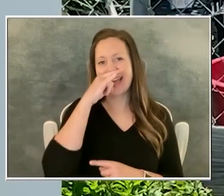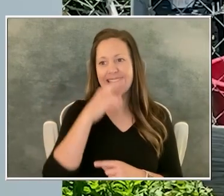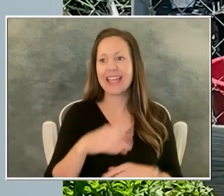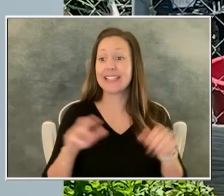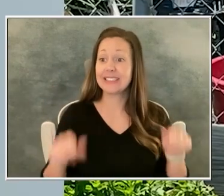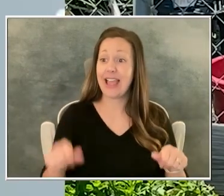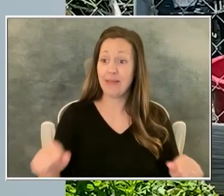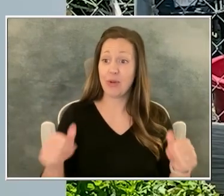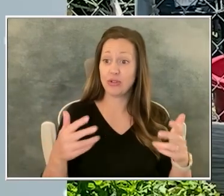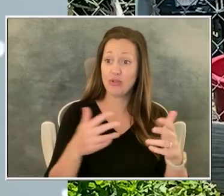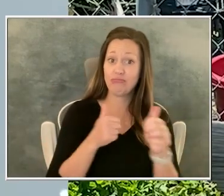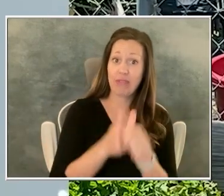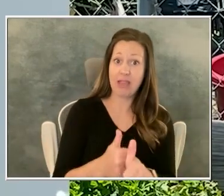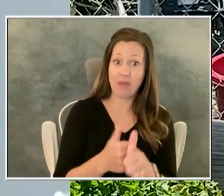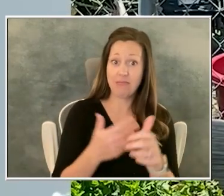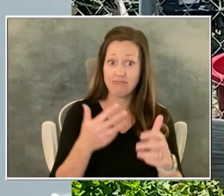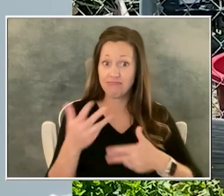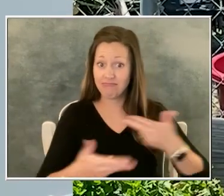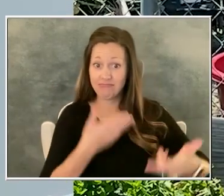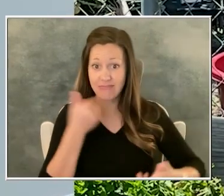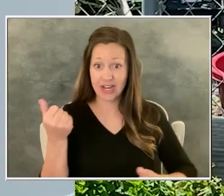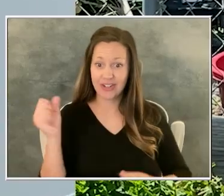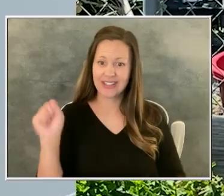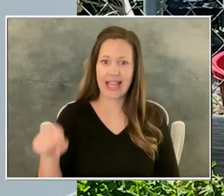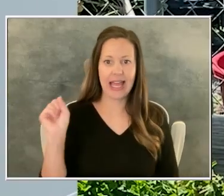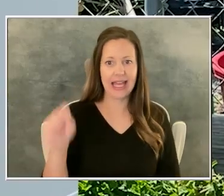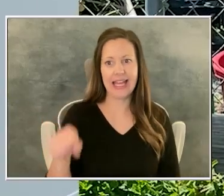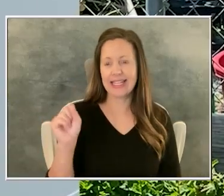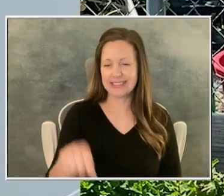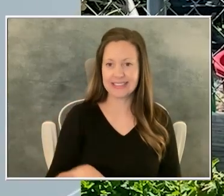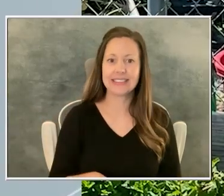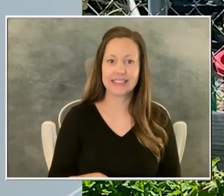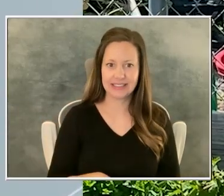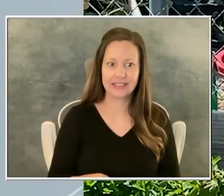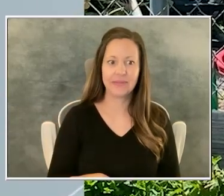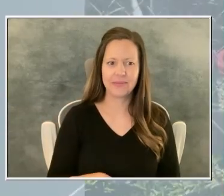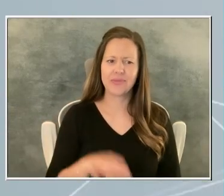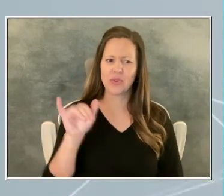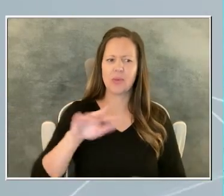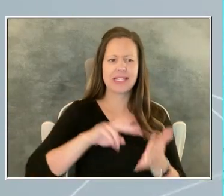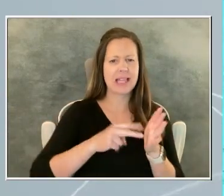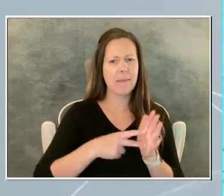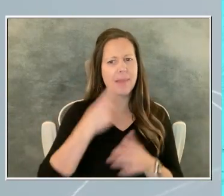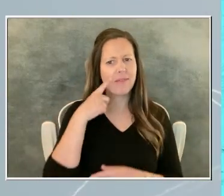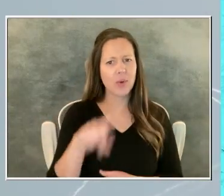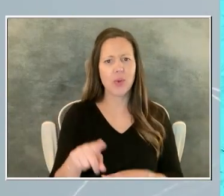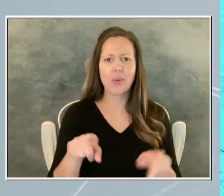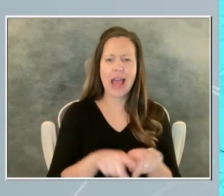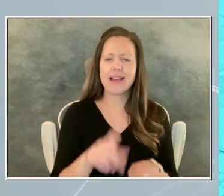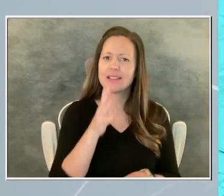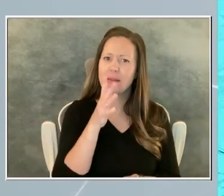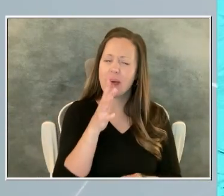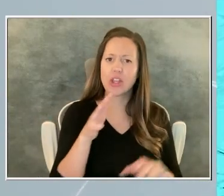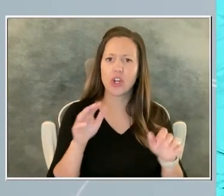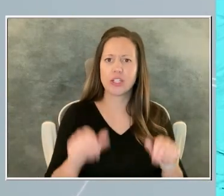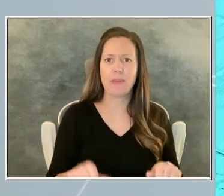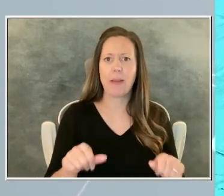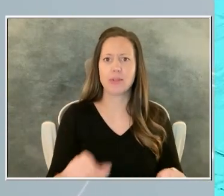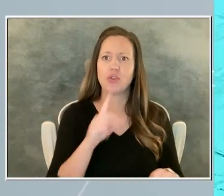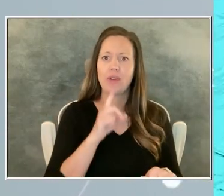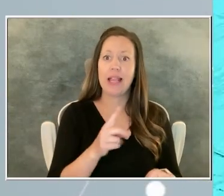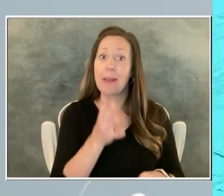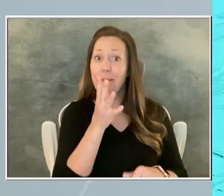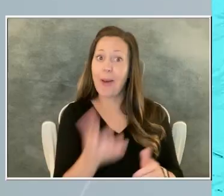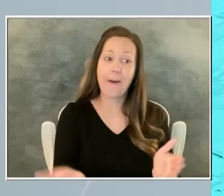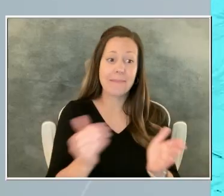a little bit better now, I take it. Yes, for sure. What has that been like? And what has that meant to you, though, just as a mother, to be able to mom again the way